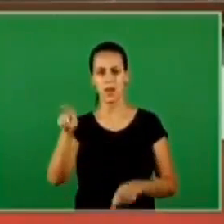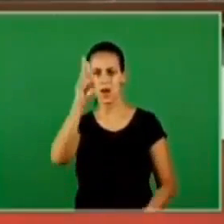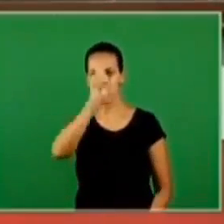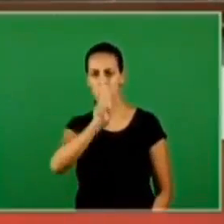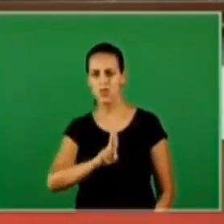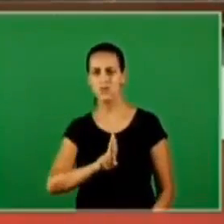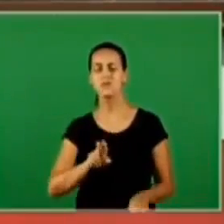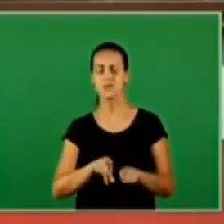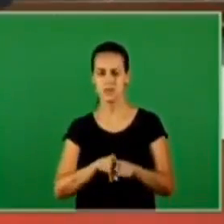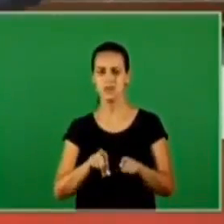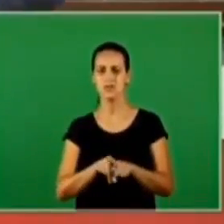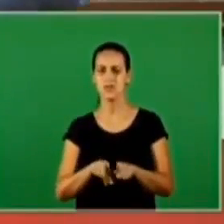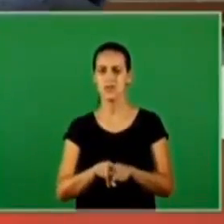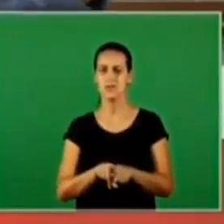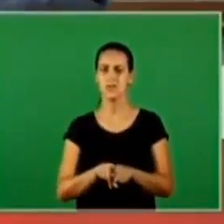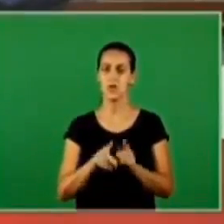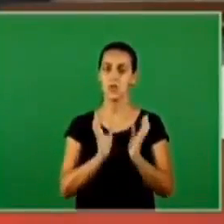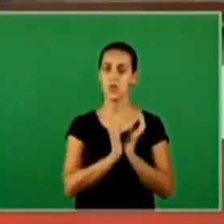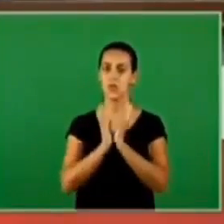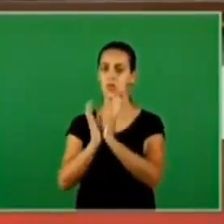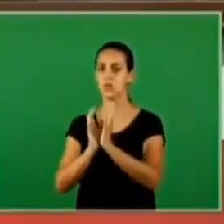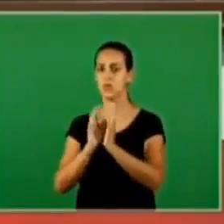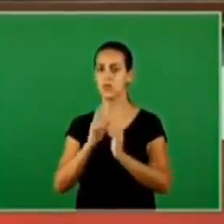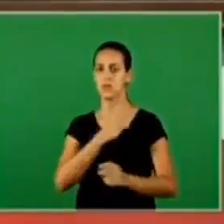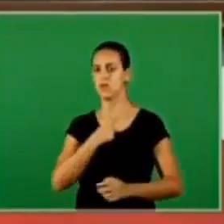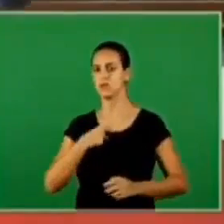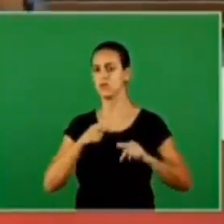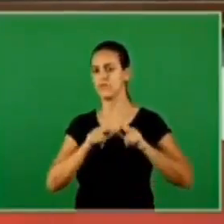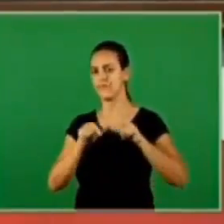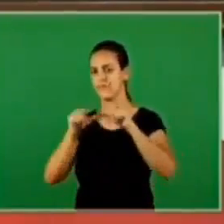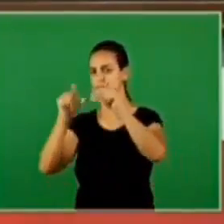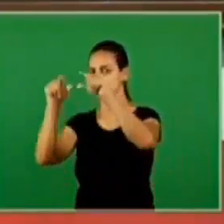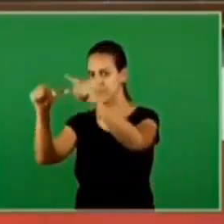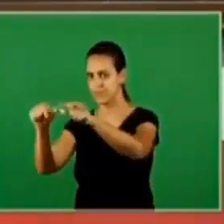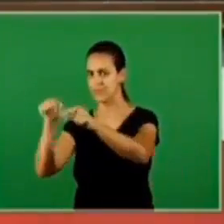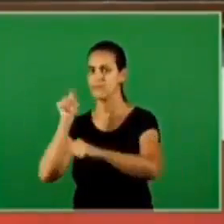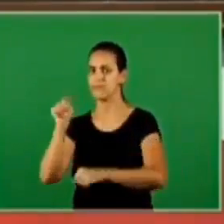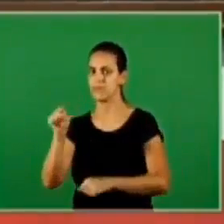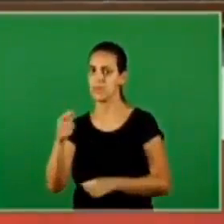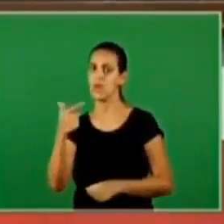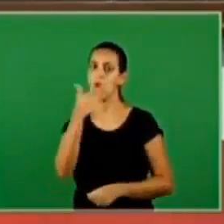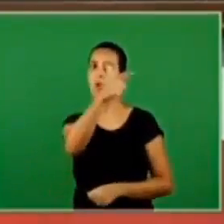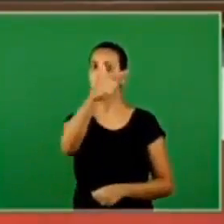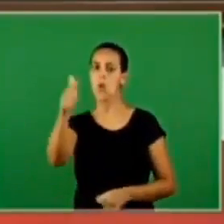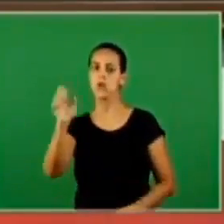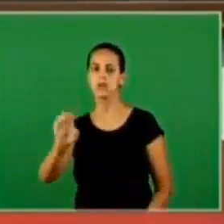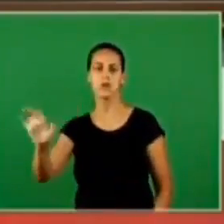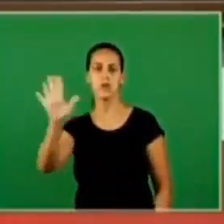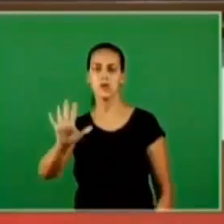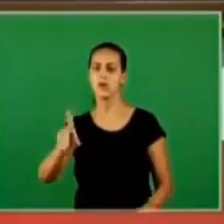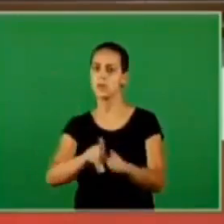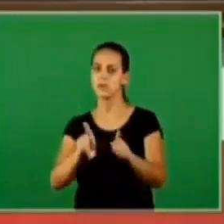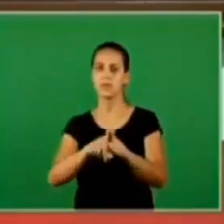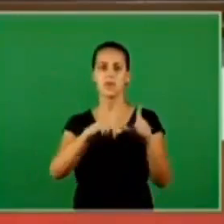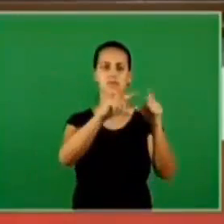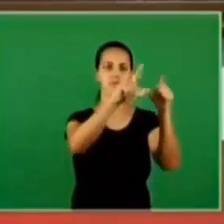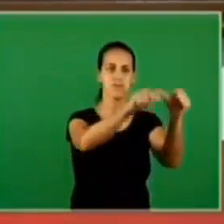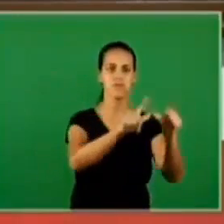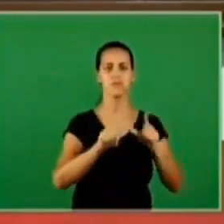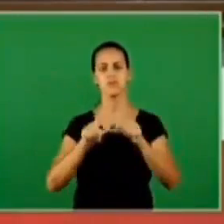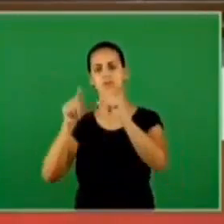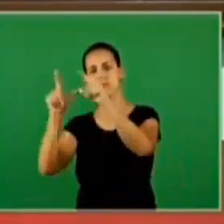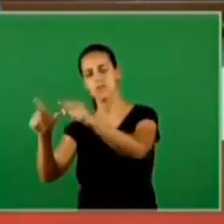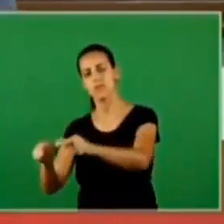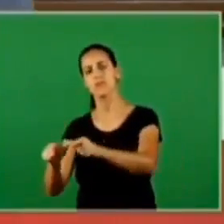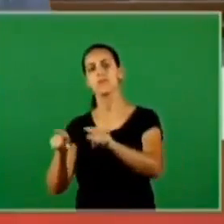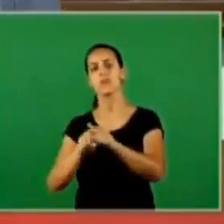Soviet Union, a group of pastors here from us. There are going to be a couple that are going to other regions of Europe and other